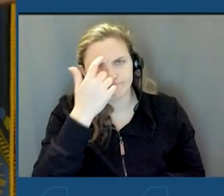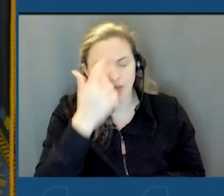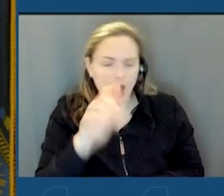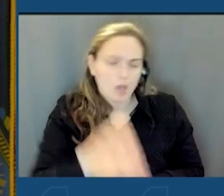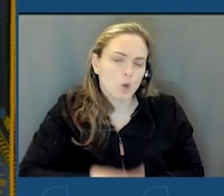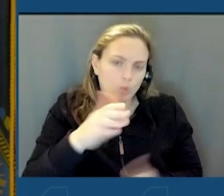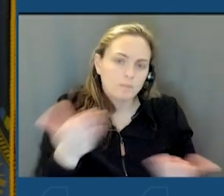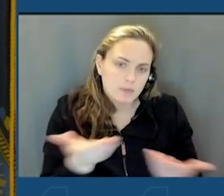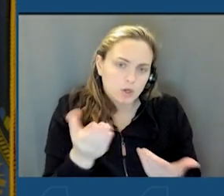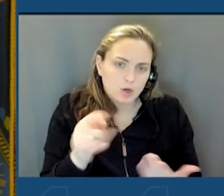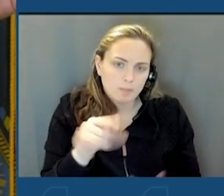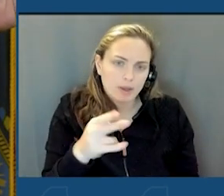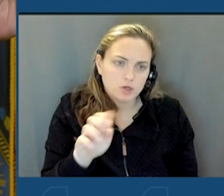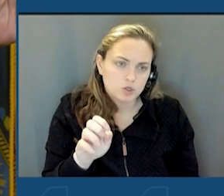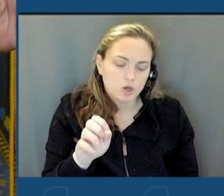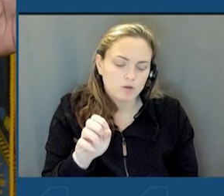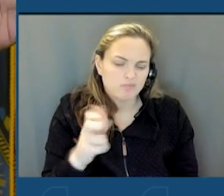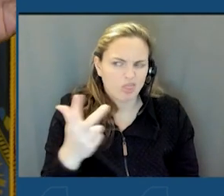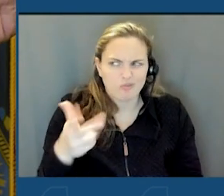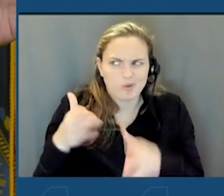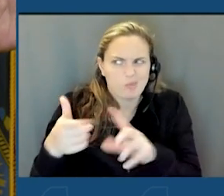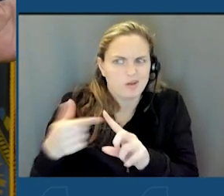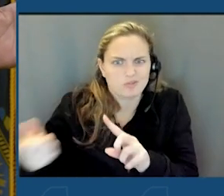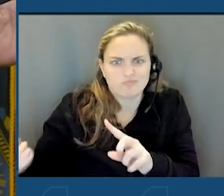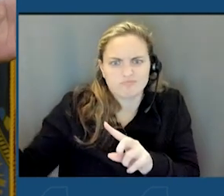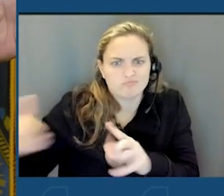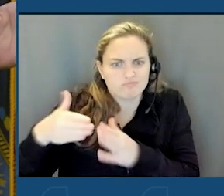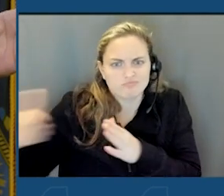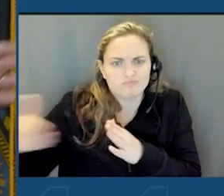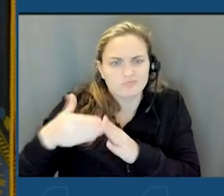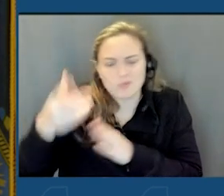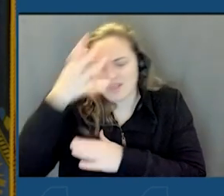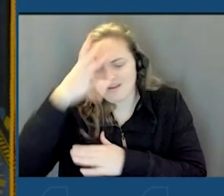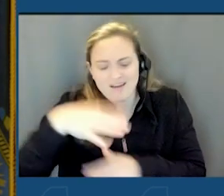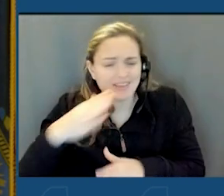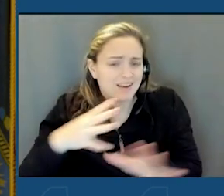grew up 3 blocks from here. I'm one of those guys that never left home.